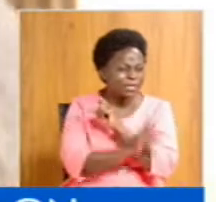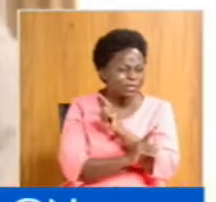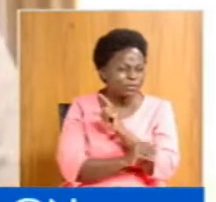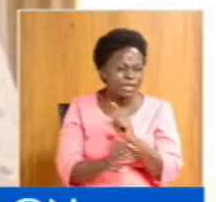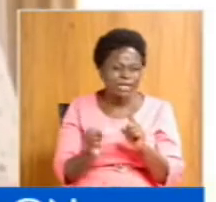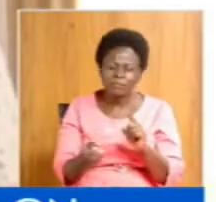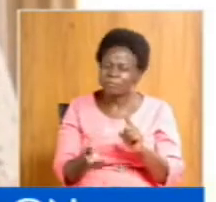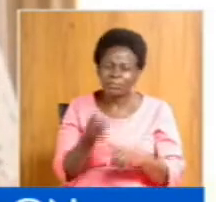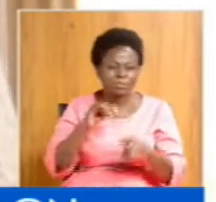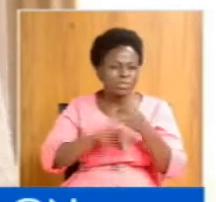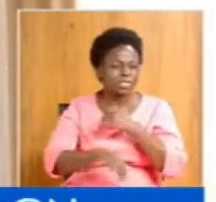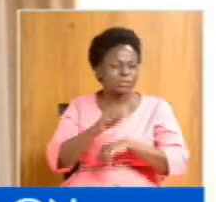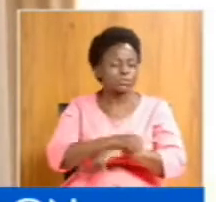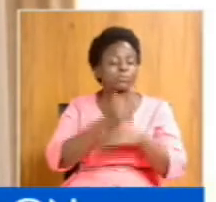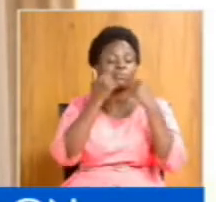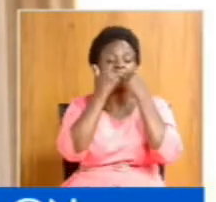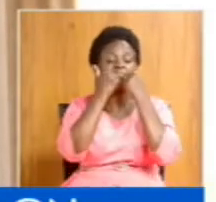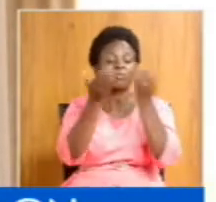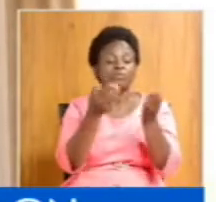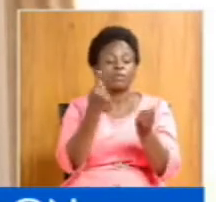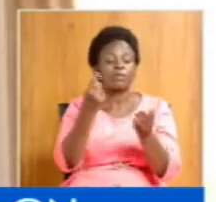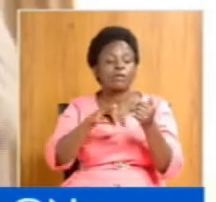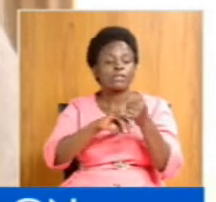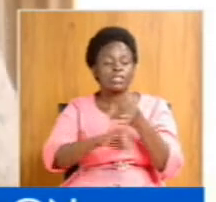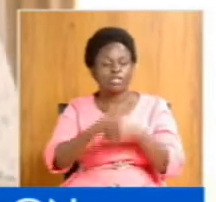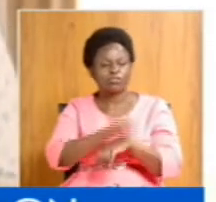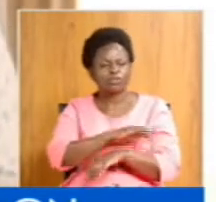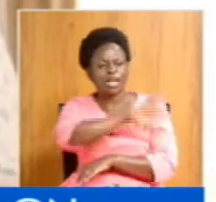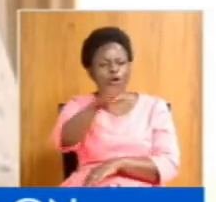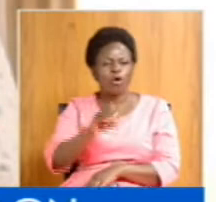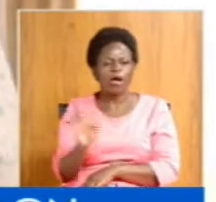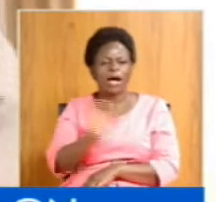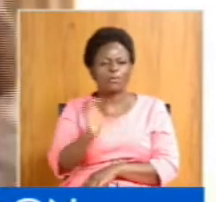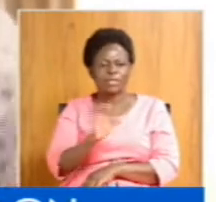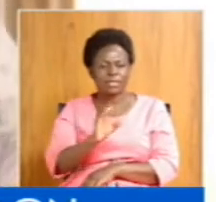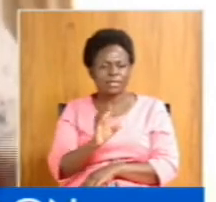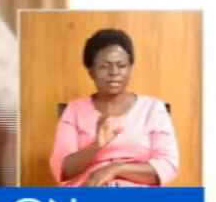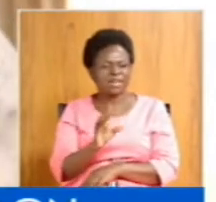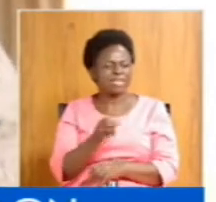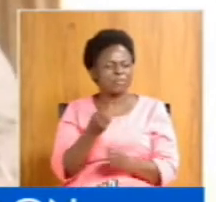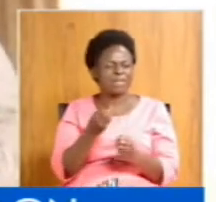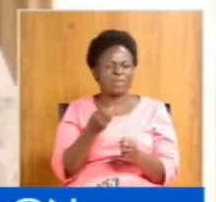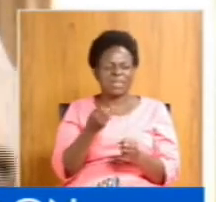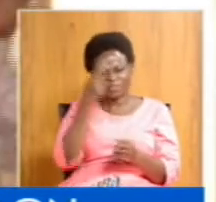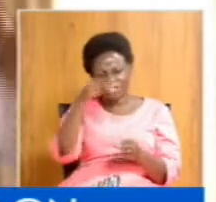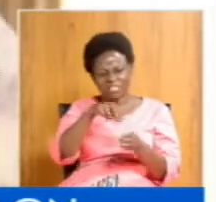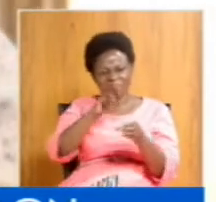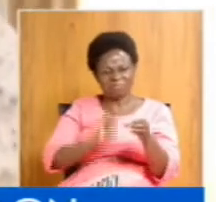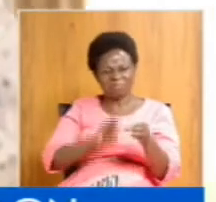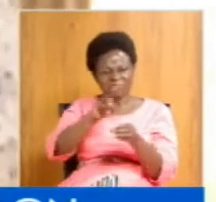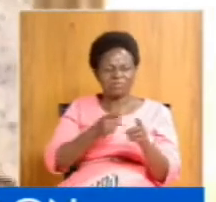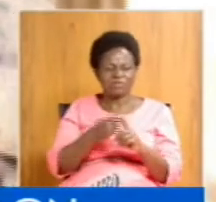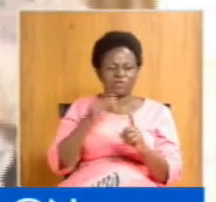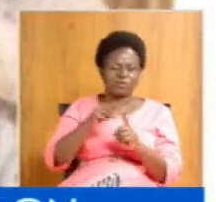get a secondary school. You get one secondary school in a whole county, and there are dropouts, so many dropouts that from